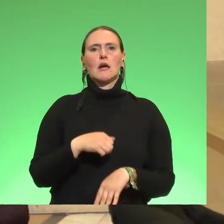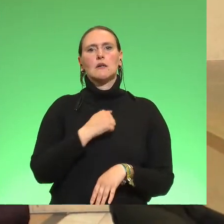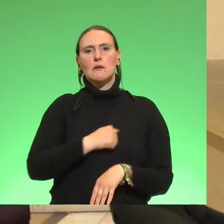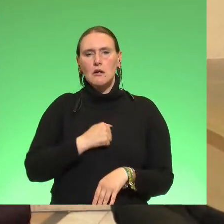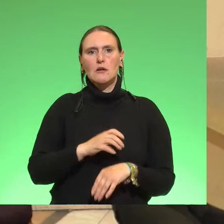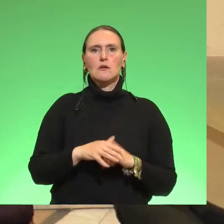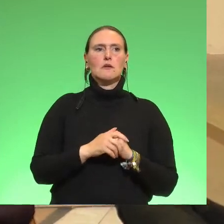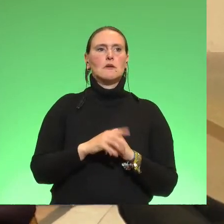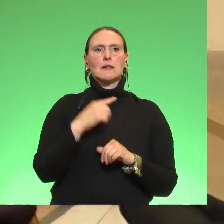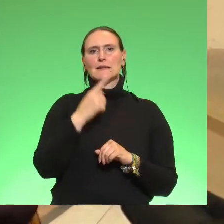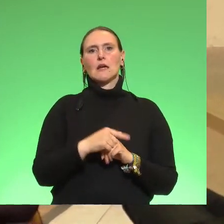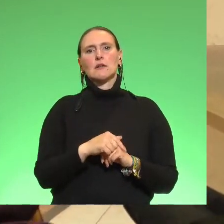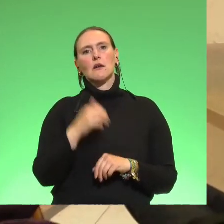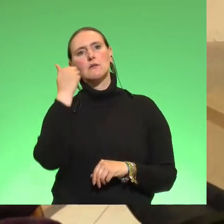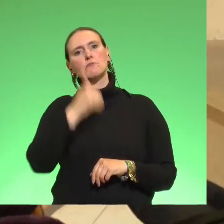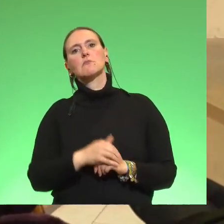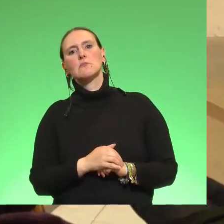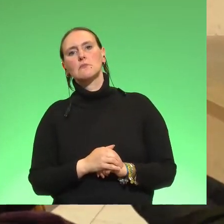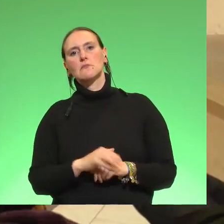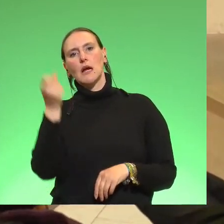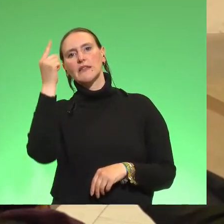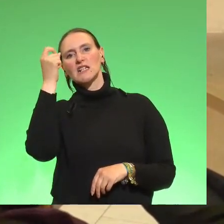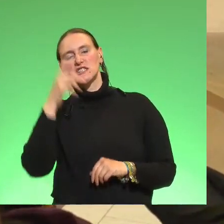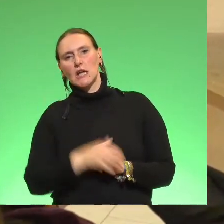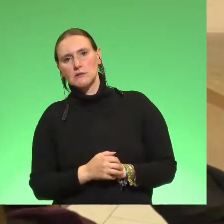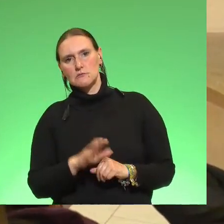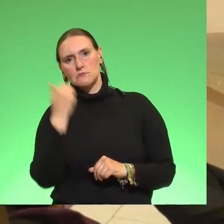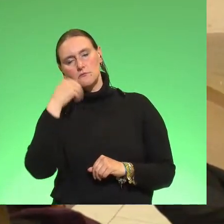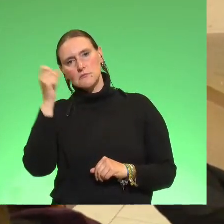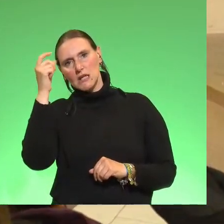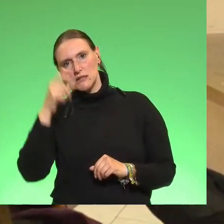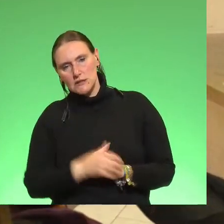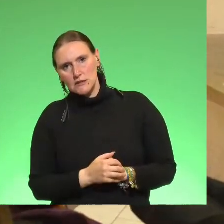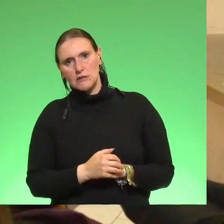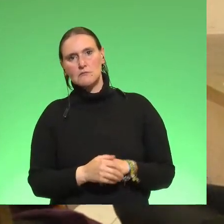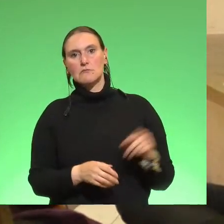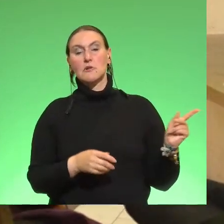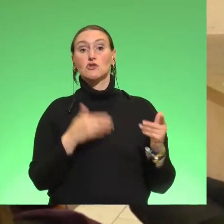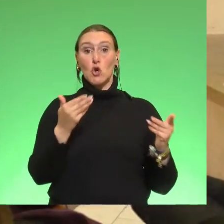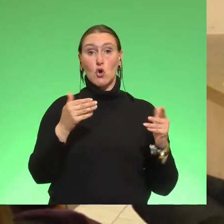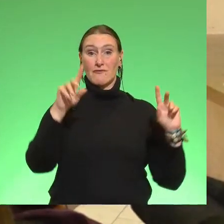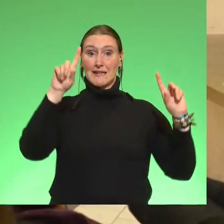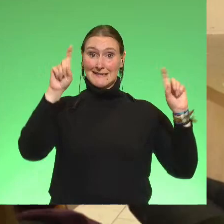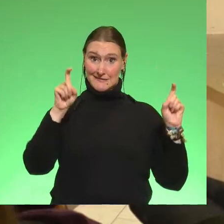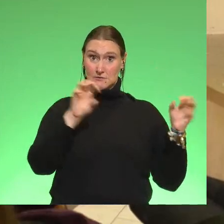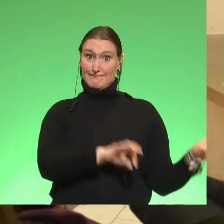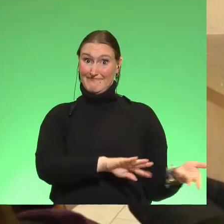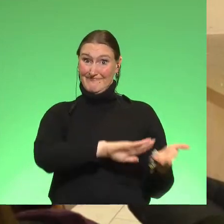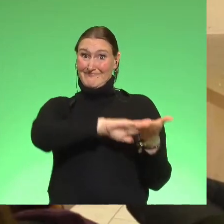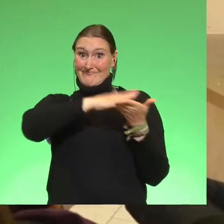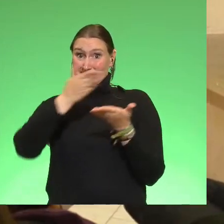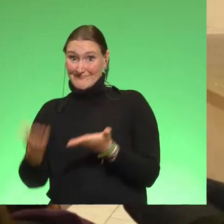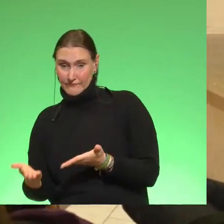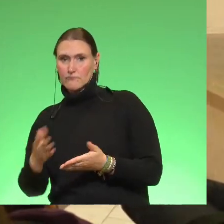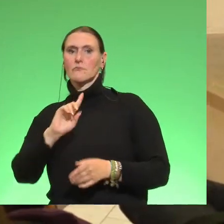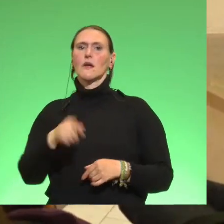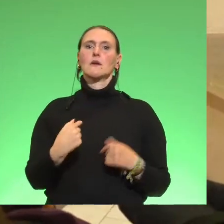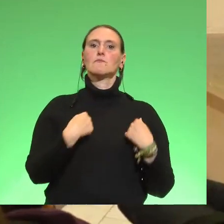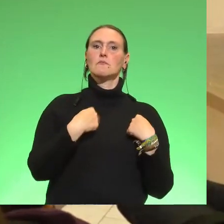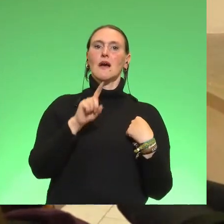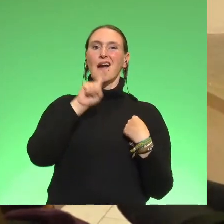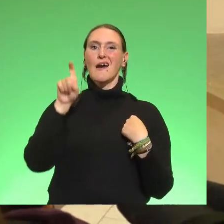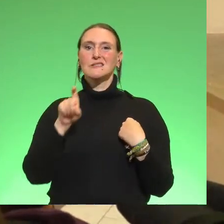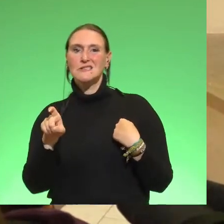bitte Verständnis. Literally, it says, I ask for understanding. I ask for